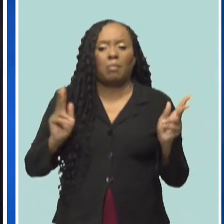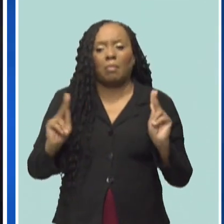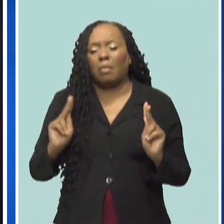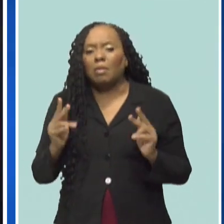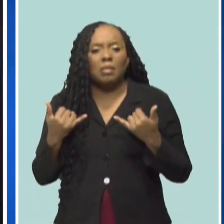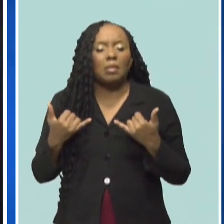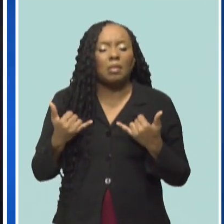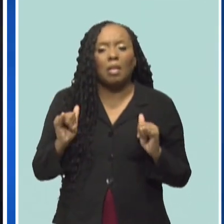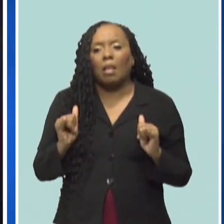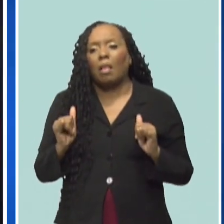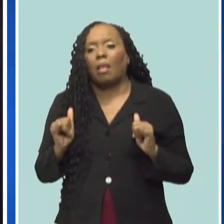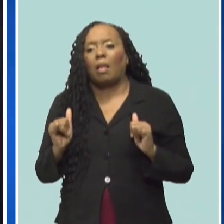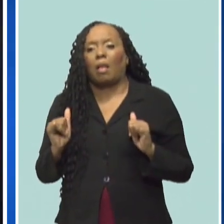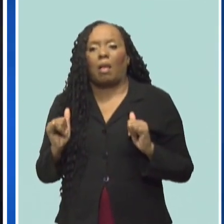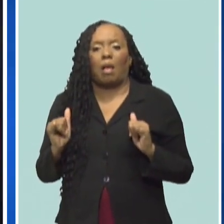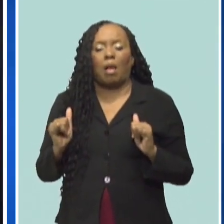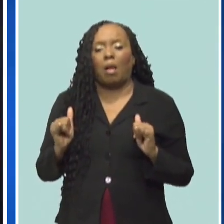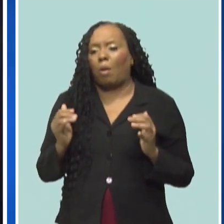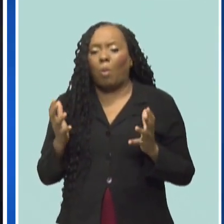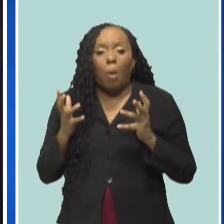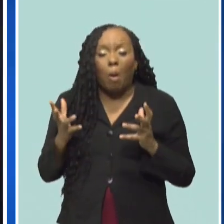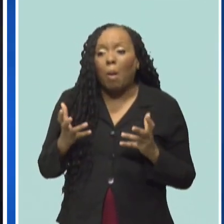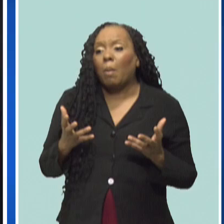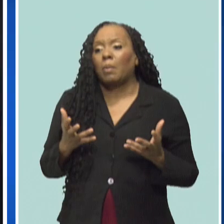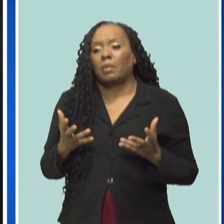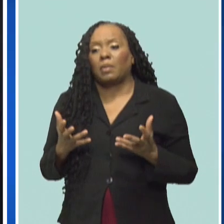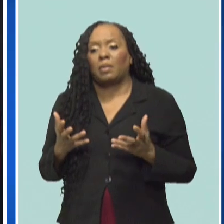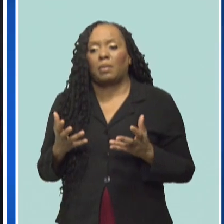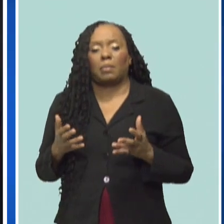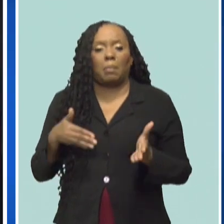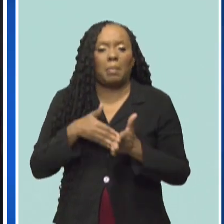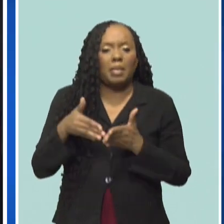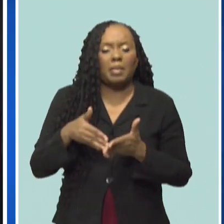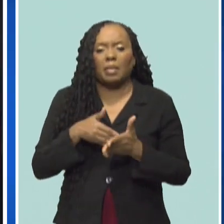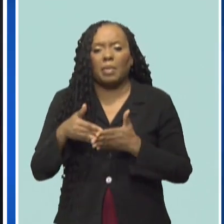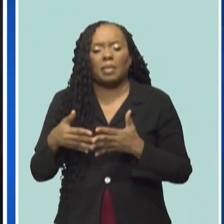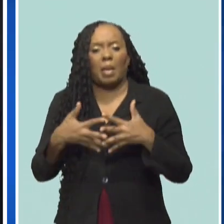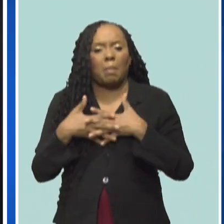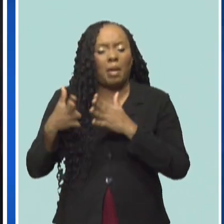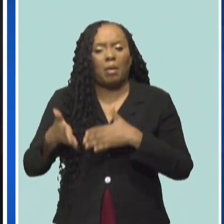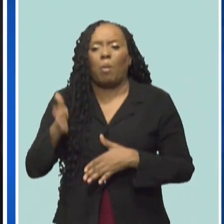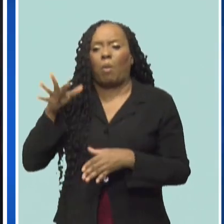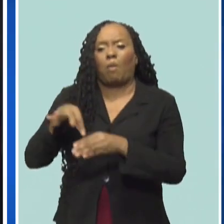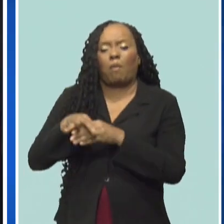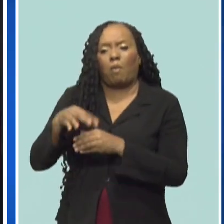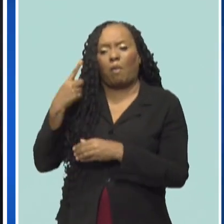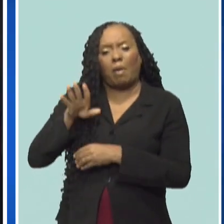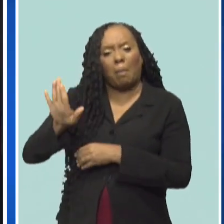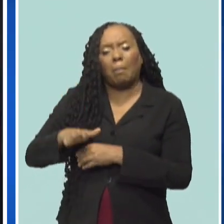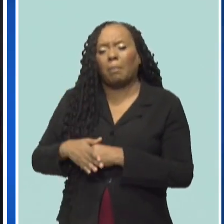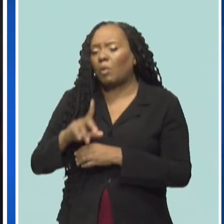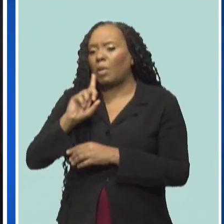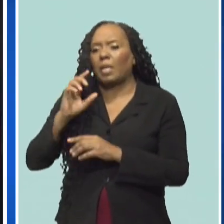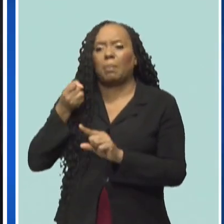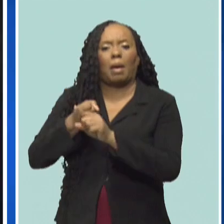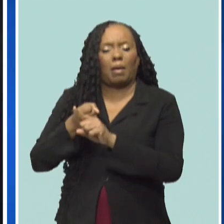at this stage, be considered an option, and the fact that there are millions of Americans that will vote for him, clearly he's had an impact. And I think it's